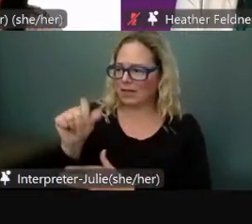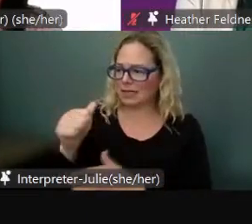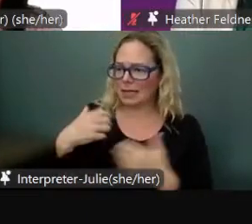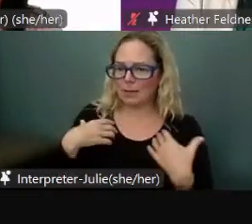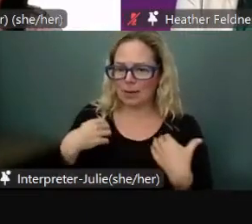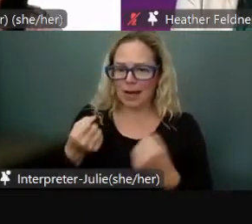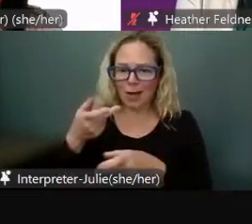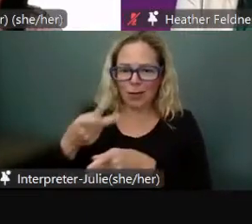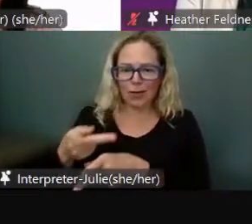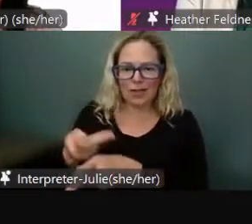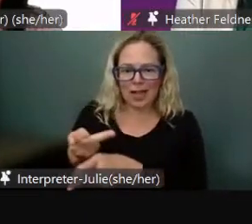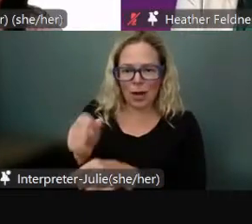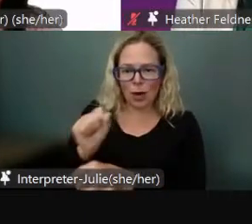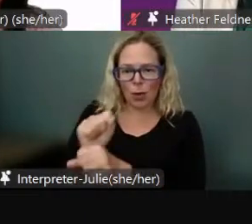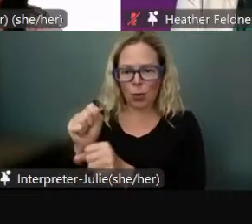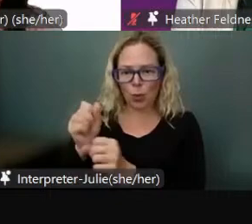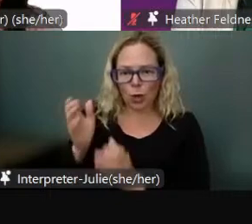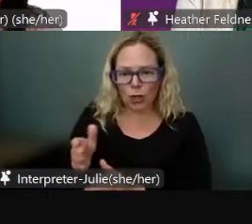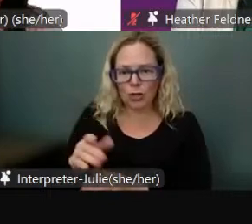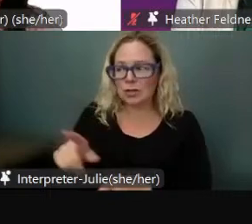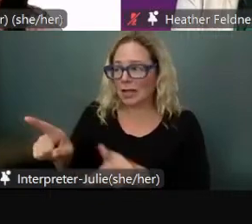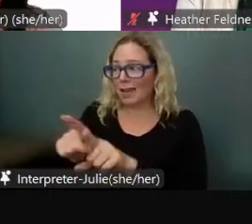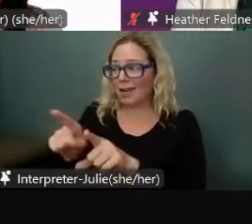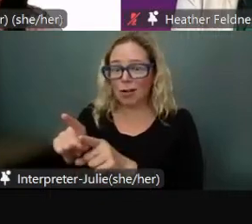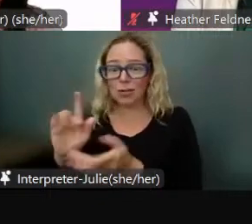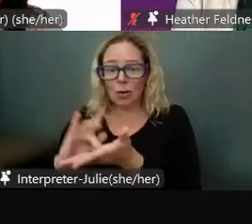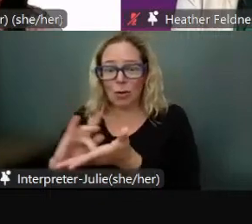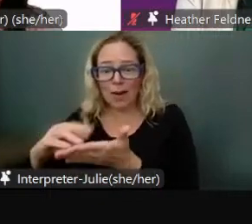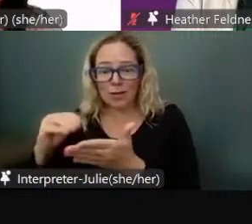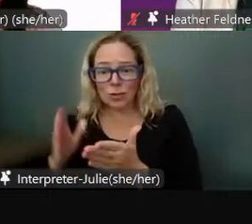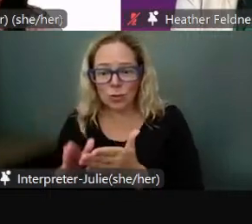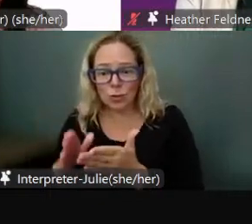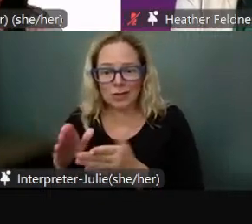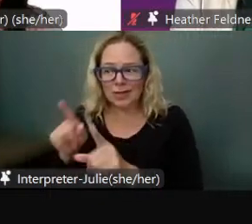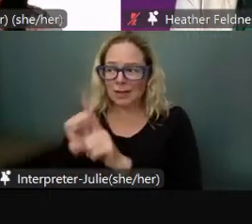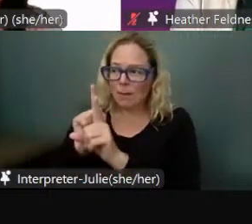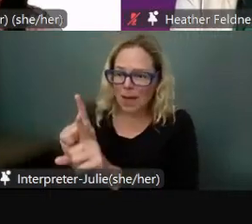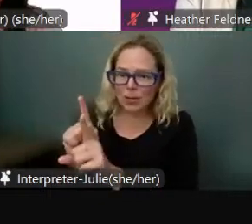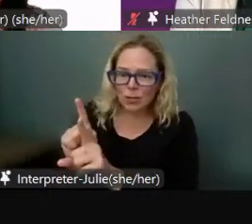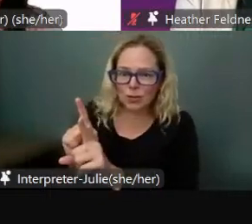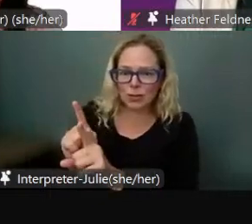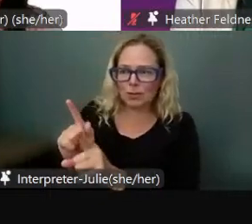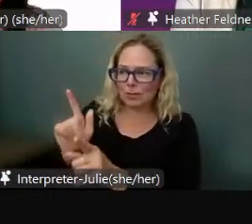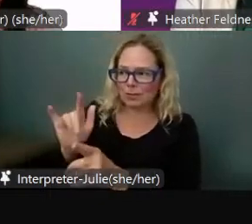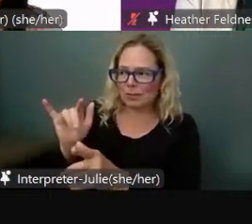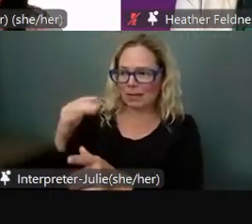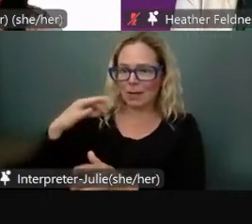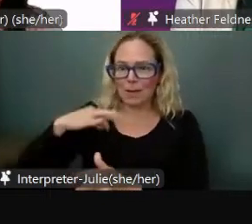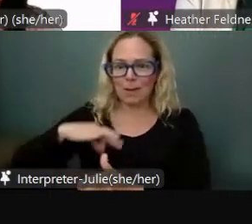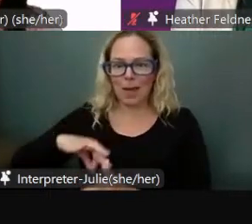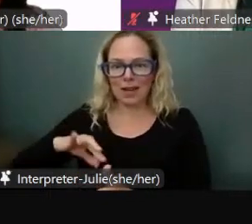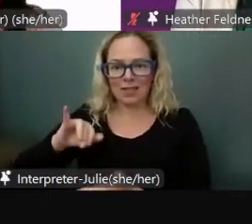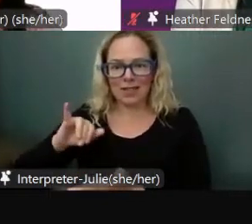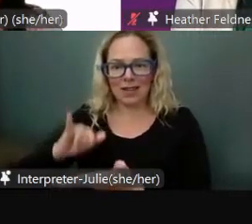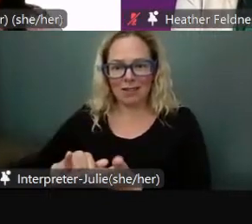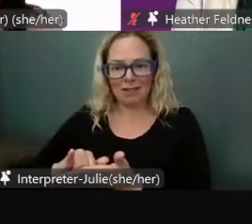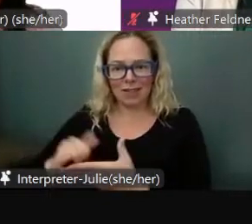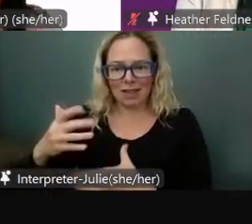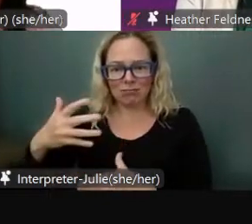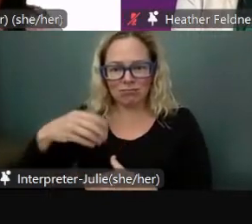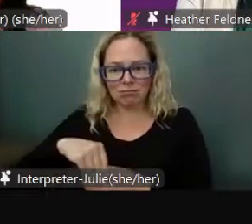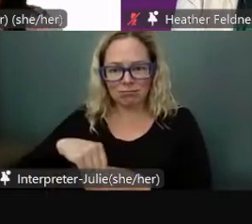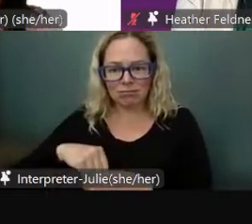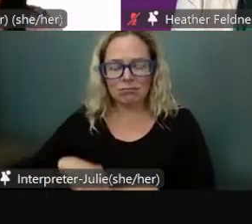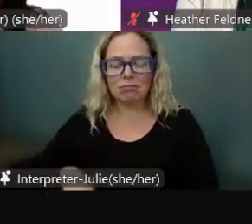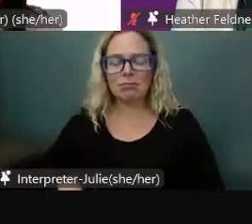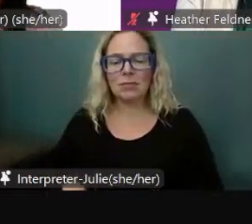including students, mentoring each other along the way and the benefits of having that participation. And then we saw in our own